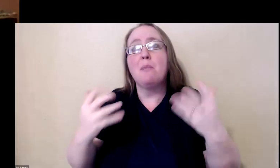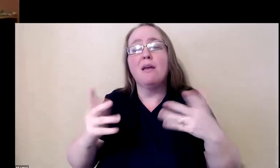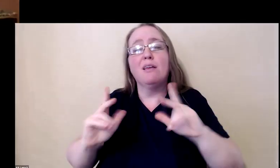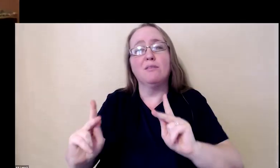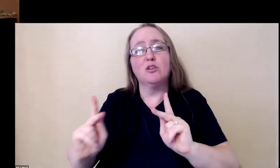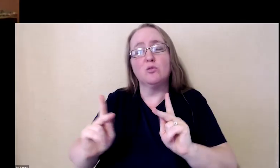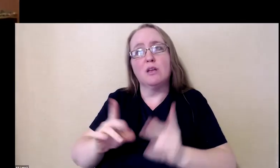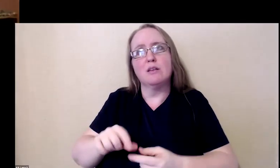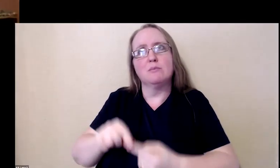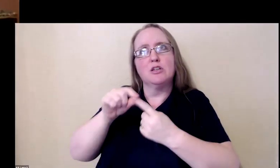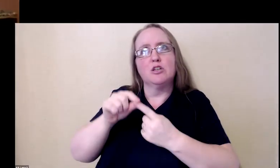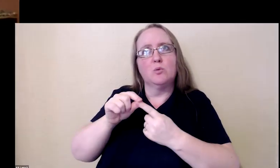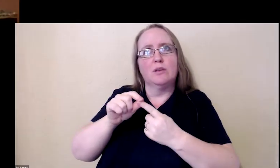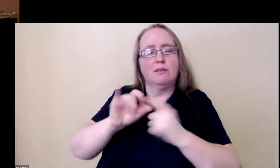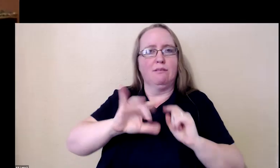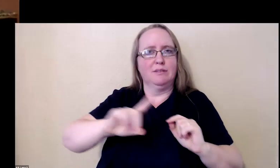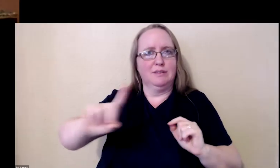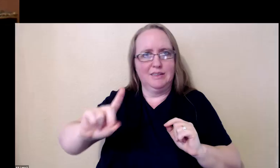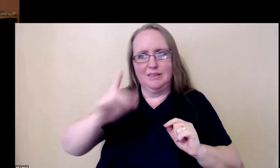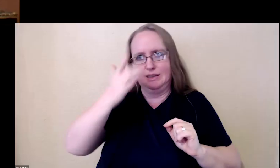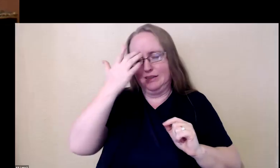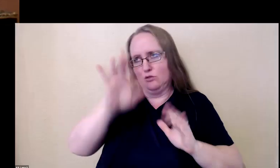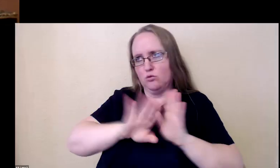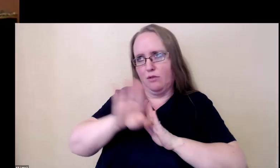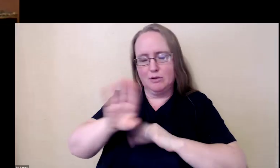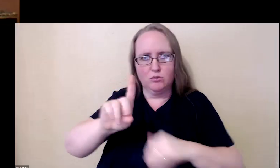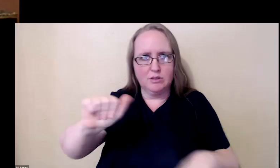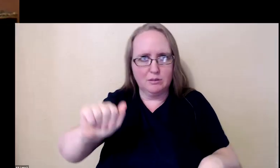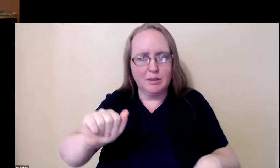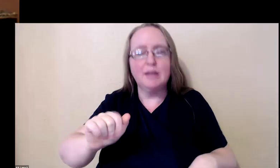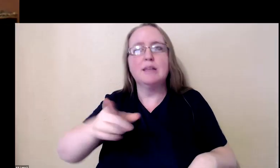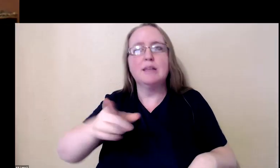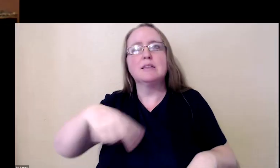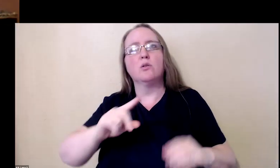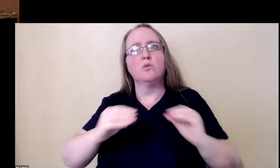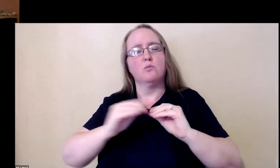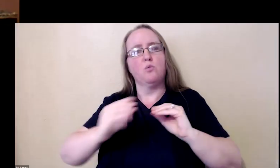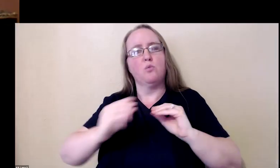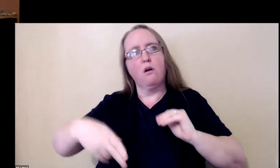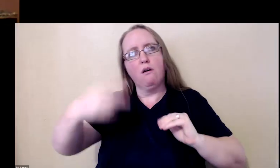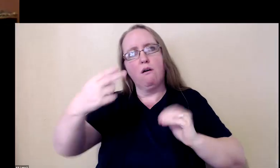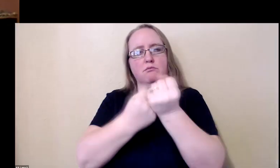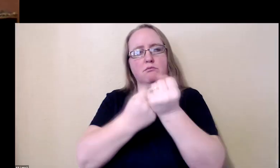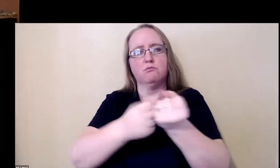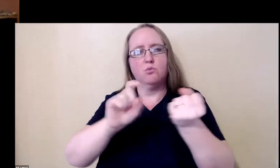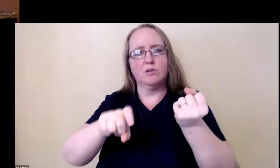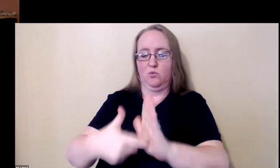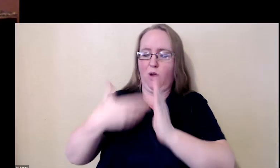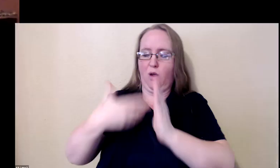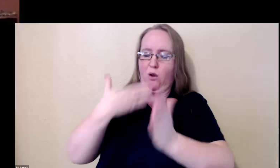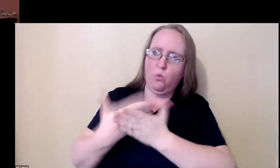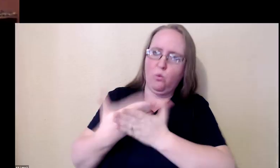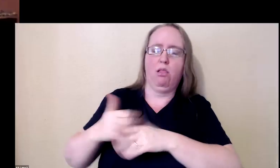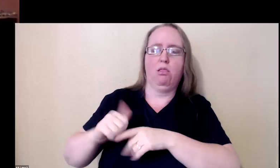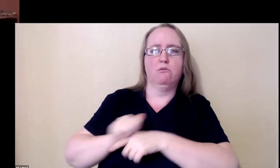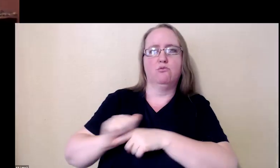and developmental disabilities, and those with higher support needs require well-trained staff and coordinated